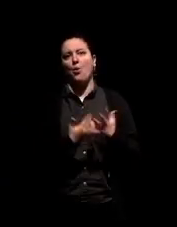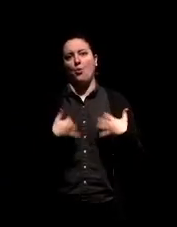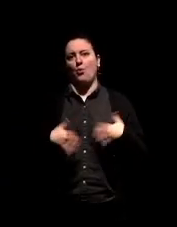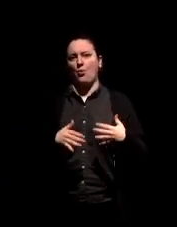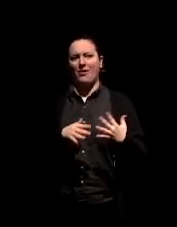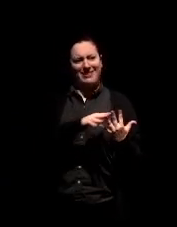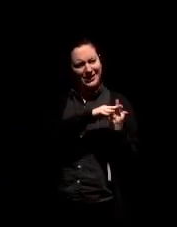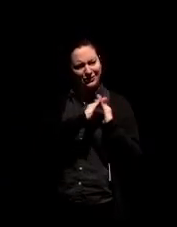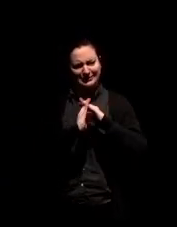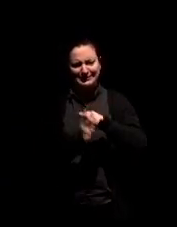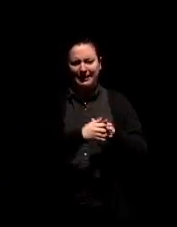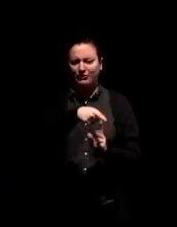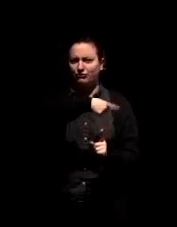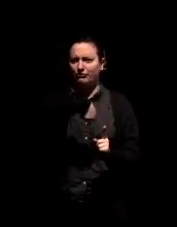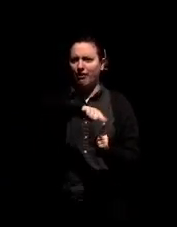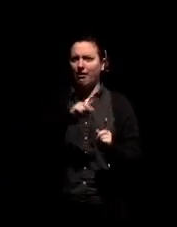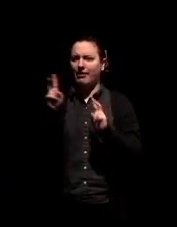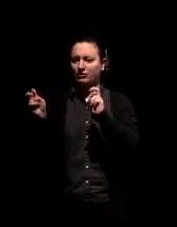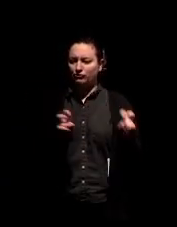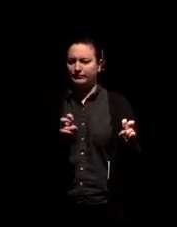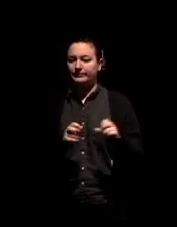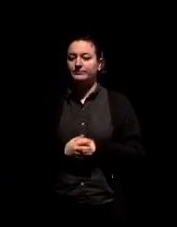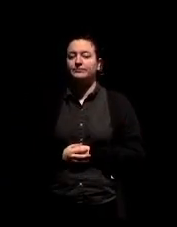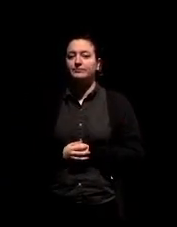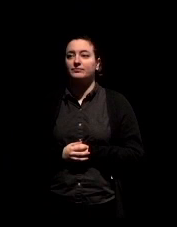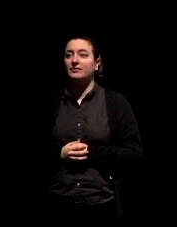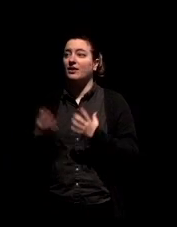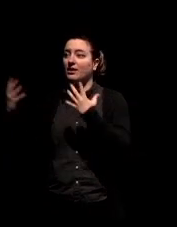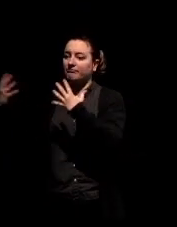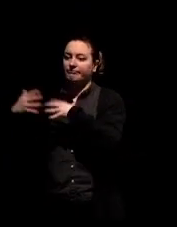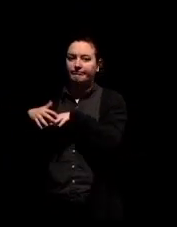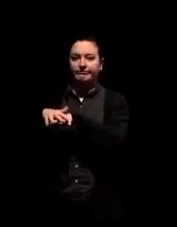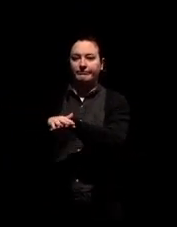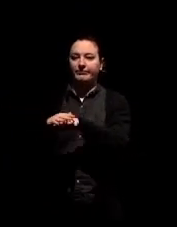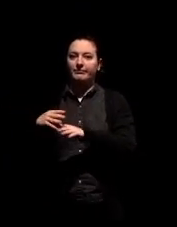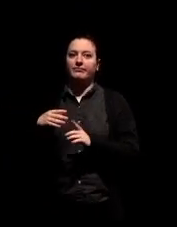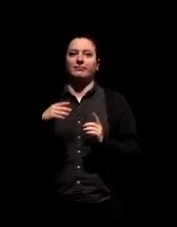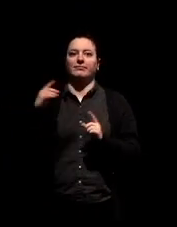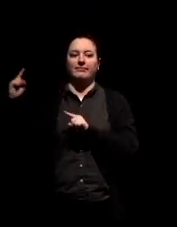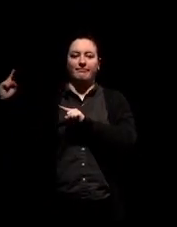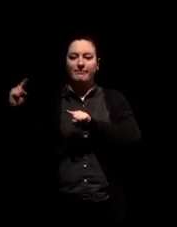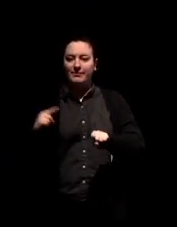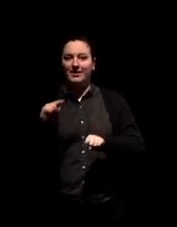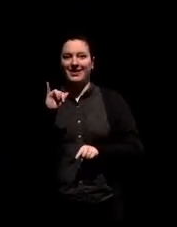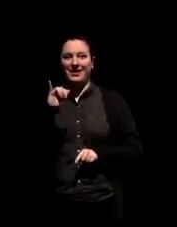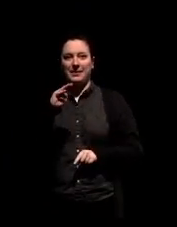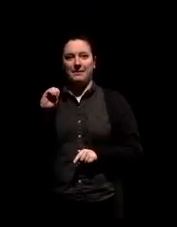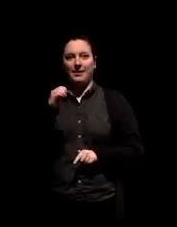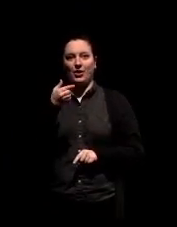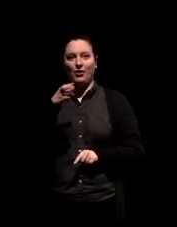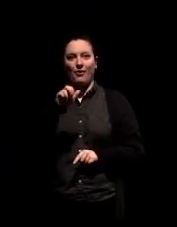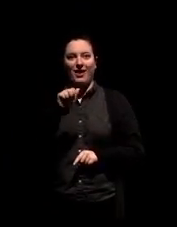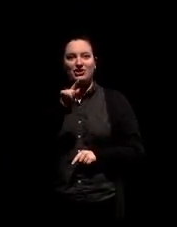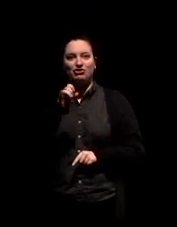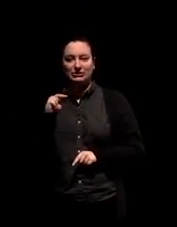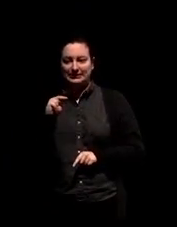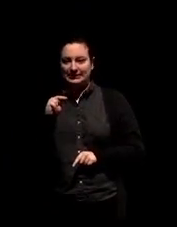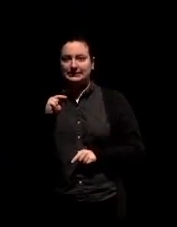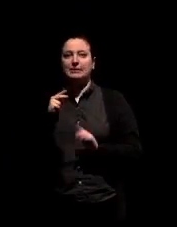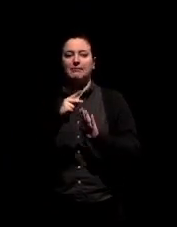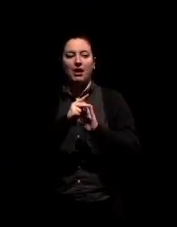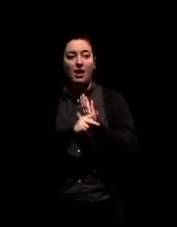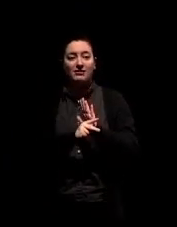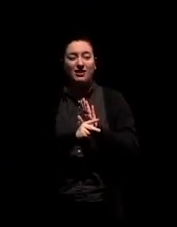and policy has, in some places, when governors are flying immigrants across the country